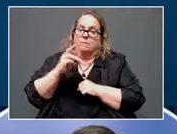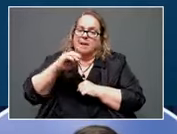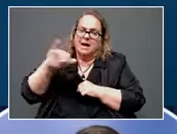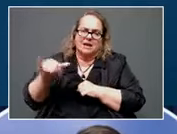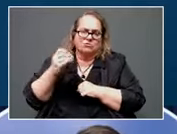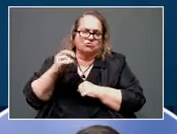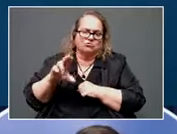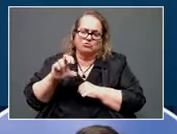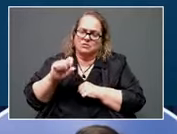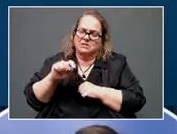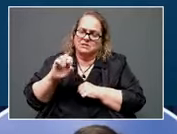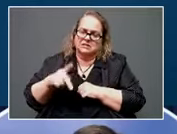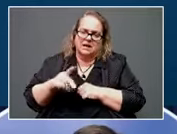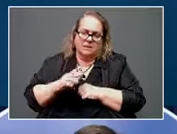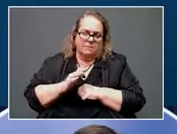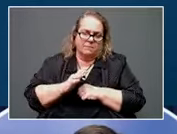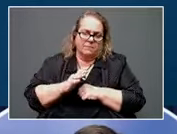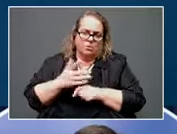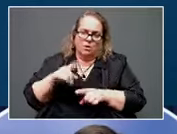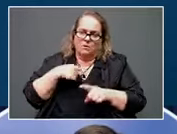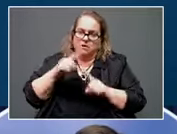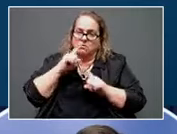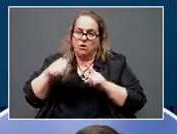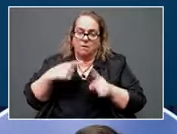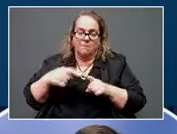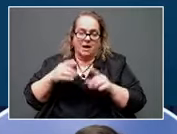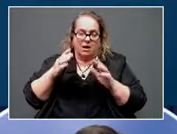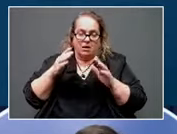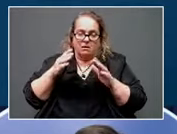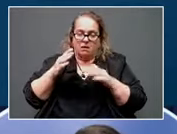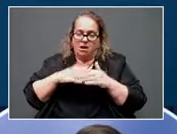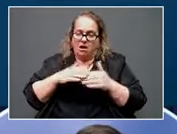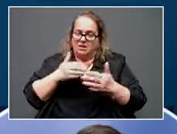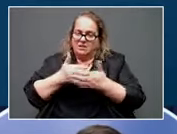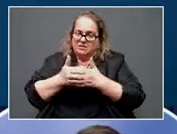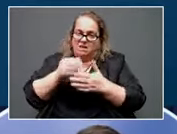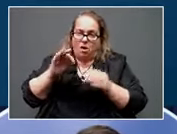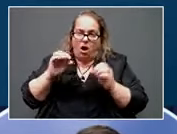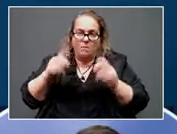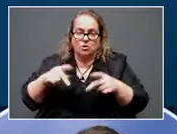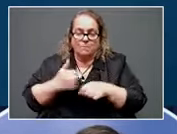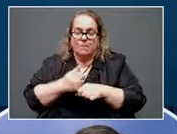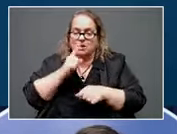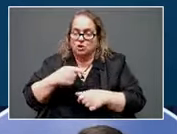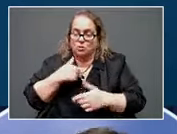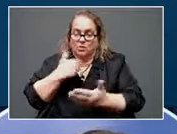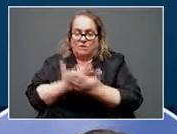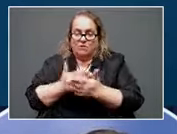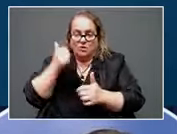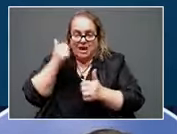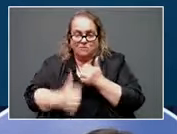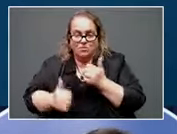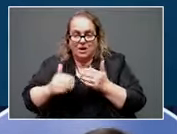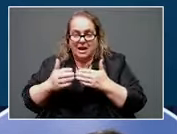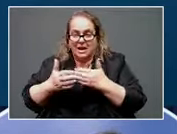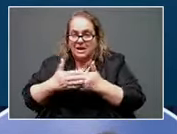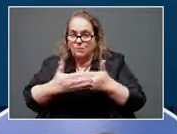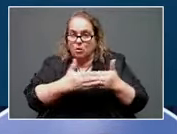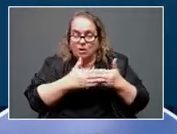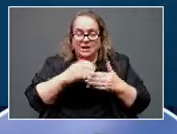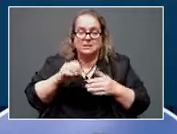we talk about being on the cusp of opportunity and needing to make sure it reaches every neighborhood, especially those that are too often left